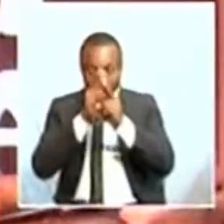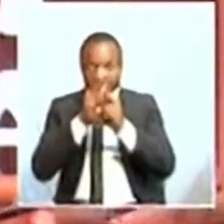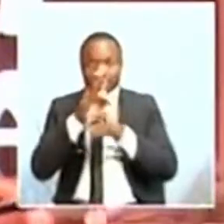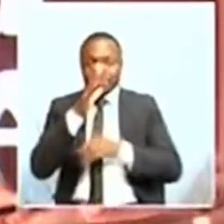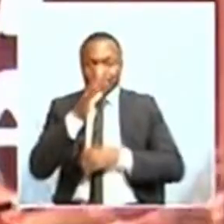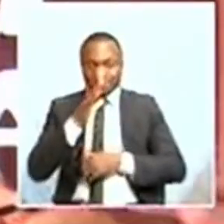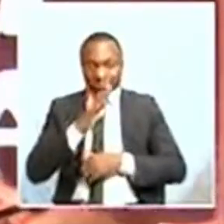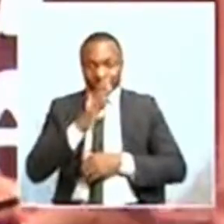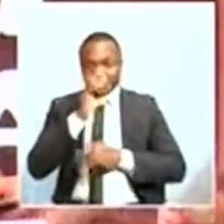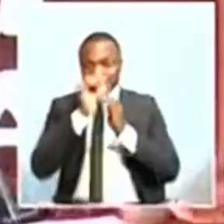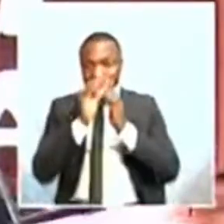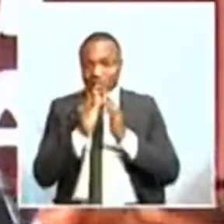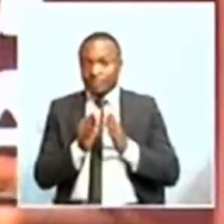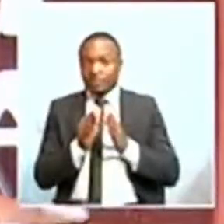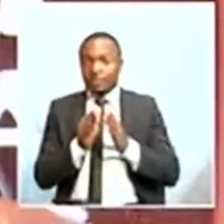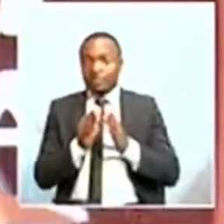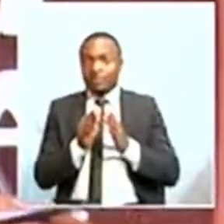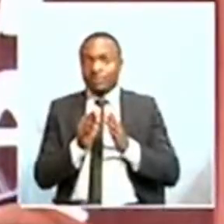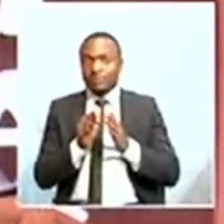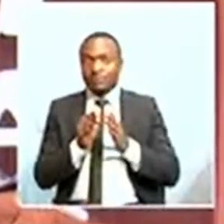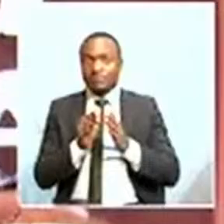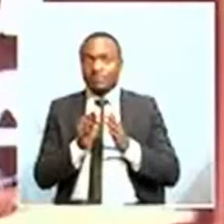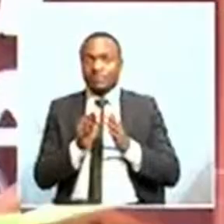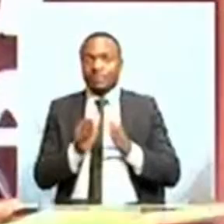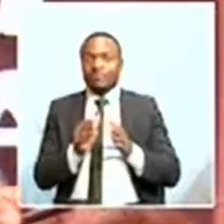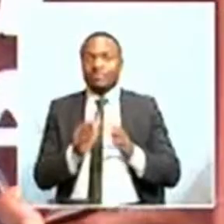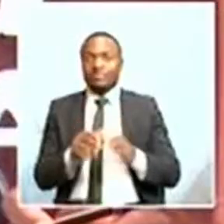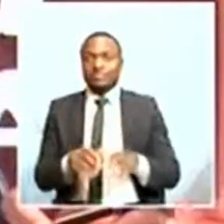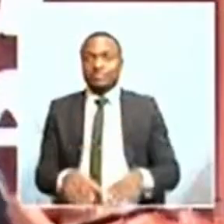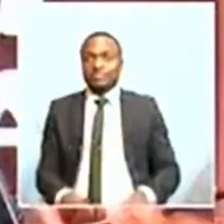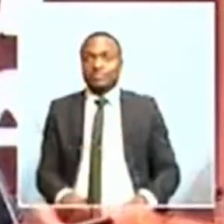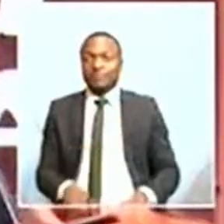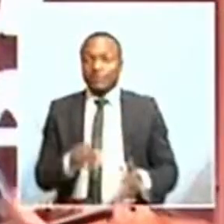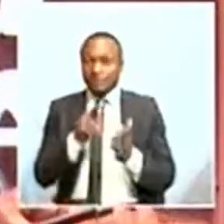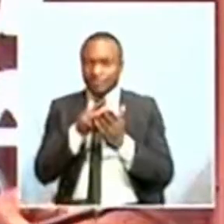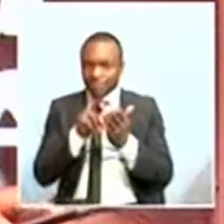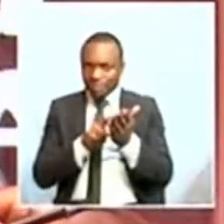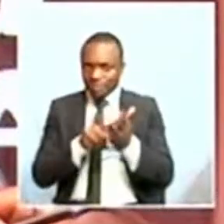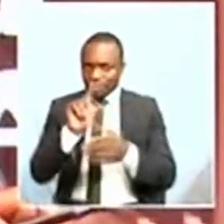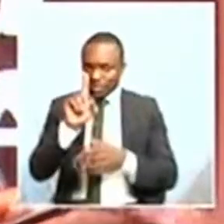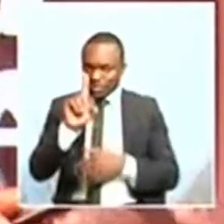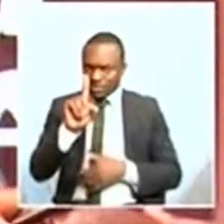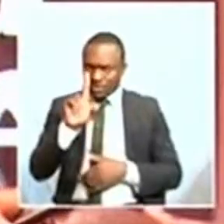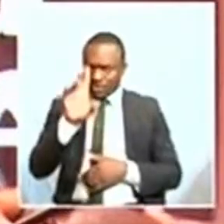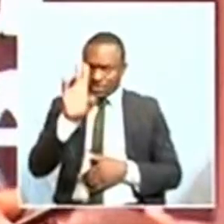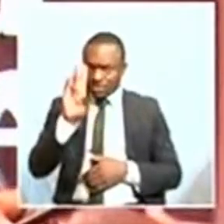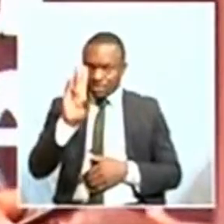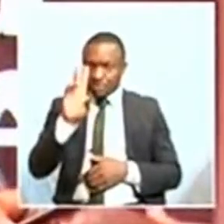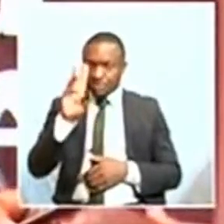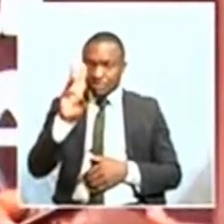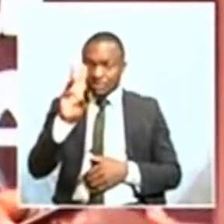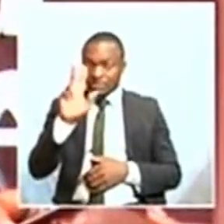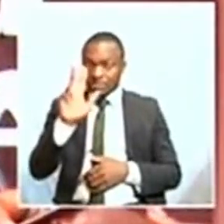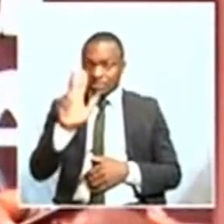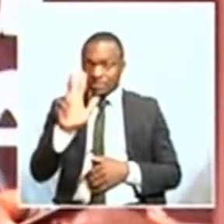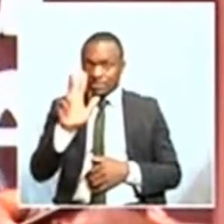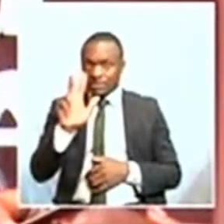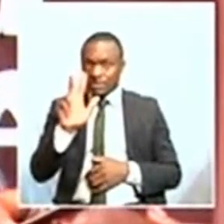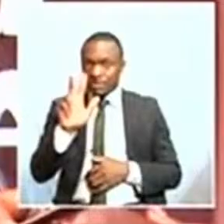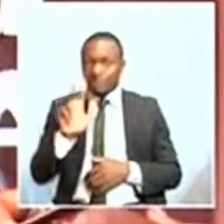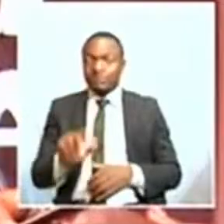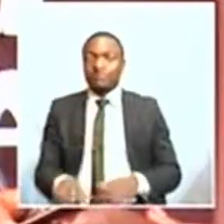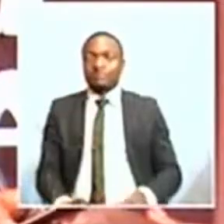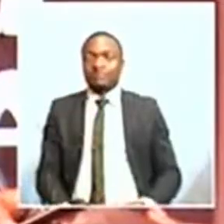did inform the House that in accordance with provisions of Standing Order 176.3, she had made the